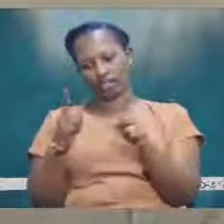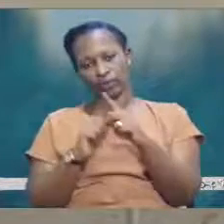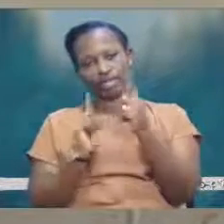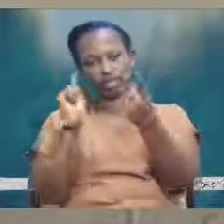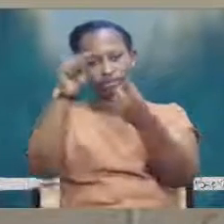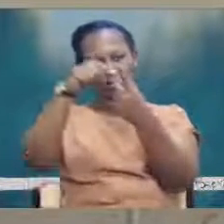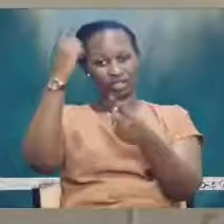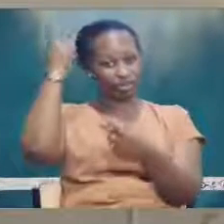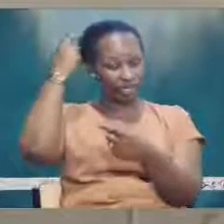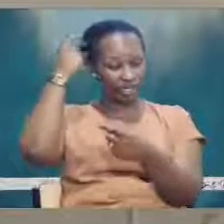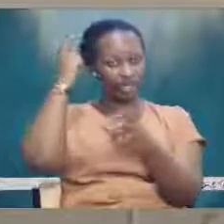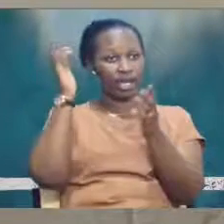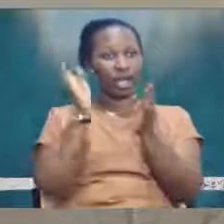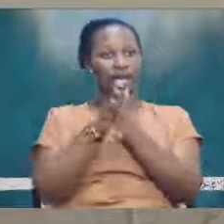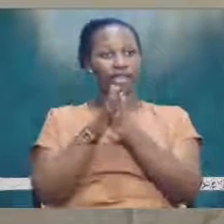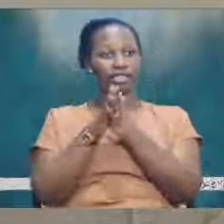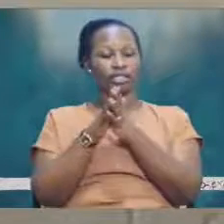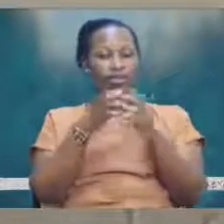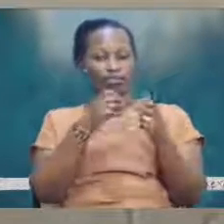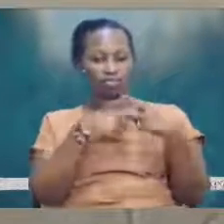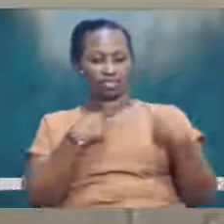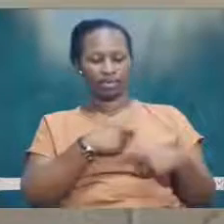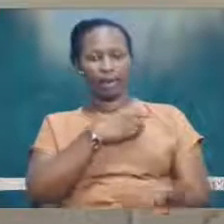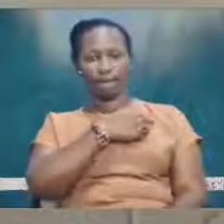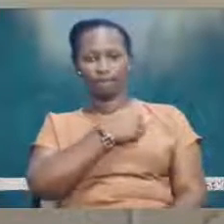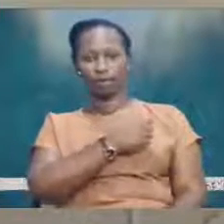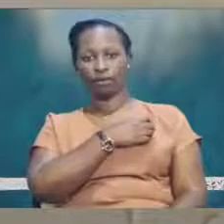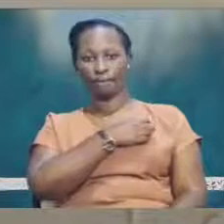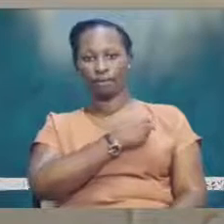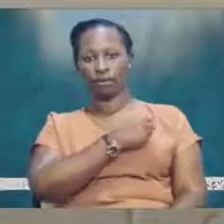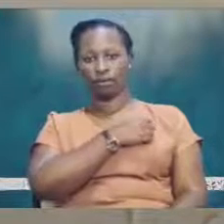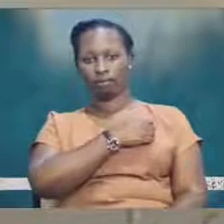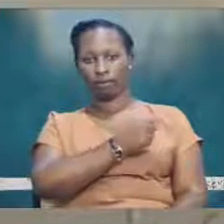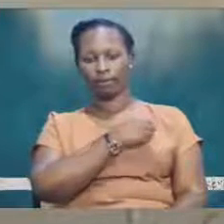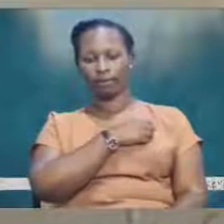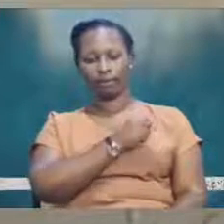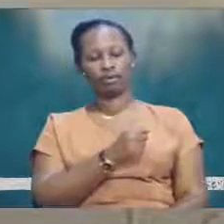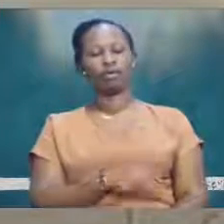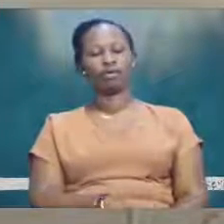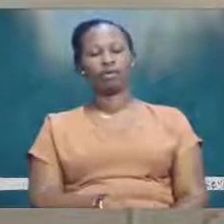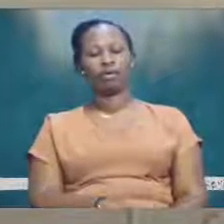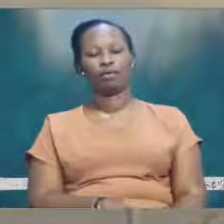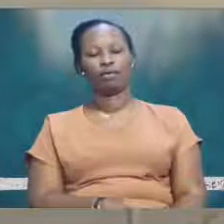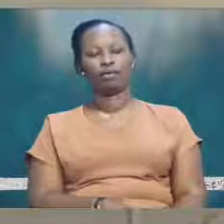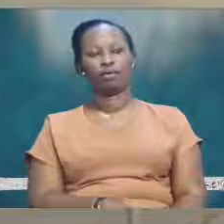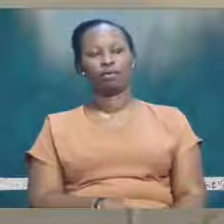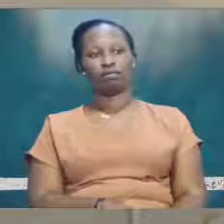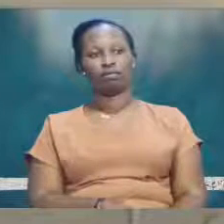contraction and relaxation of the heart when it is pumping blood to and from different parts of the body,